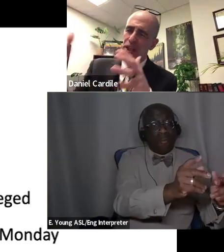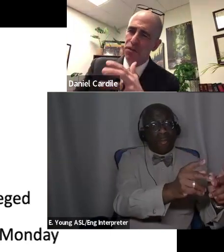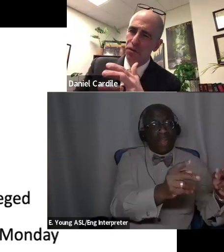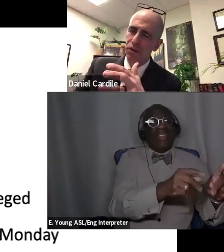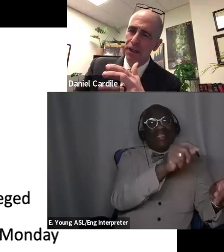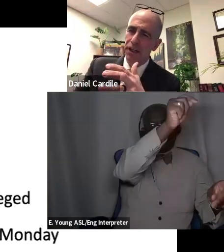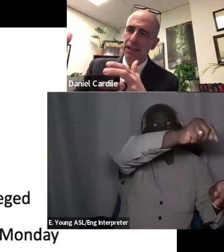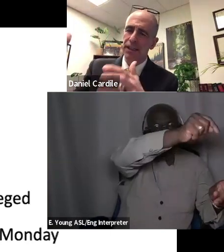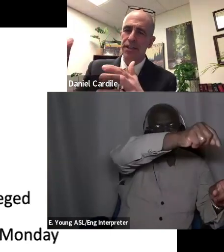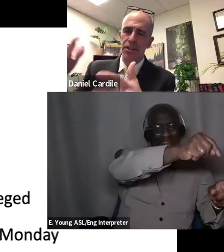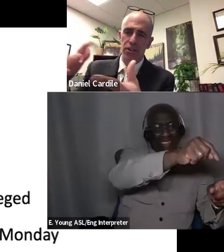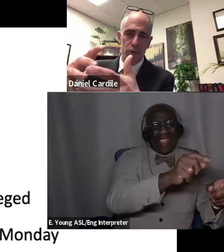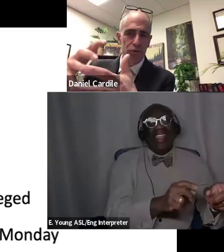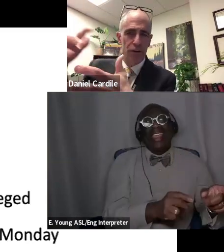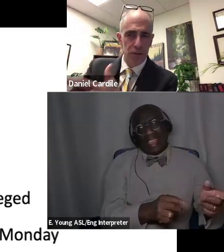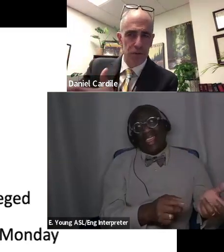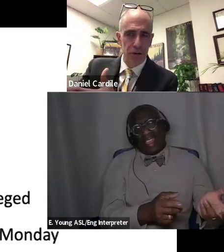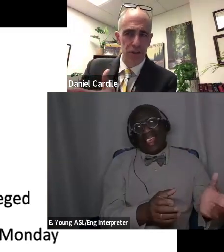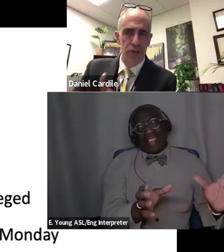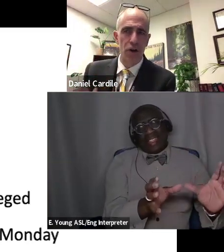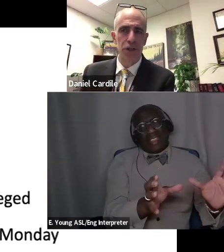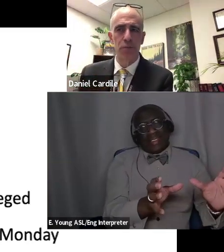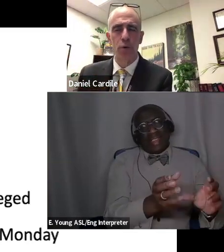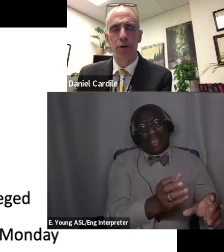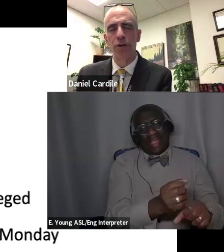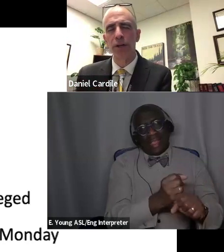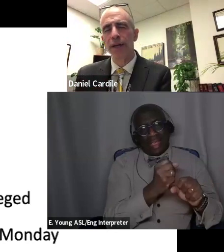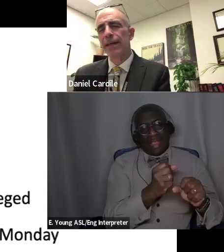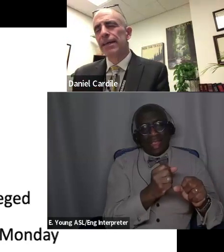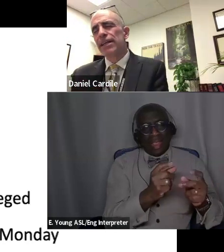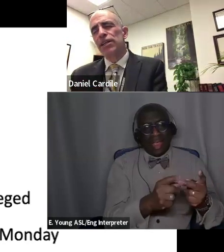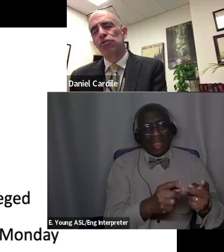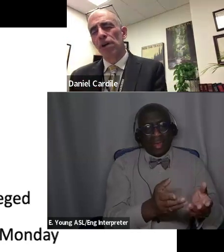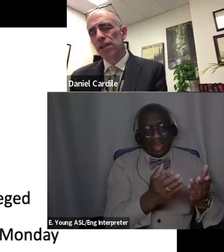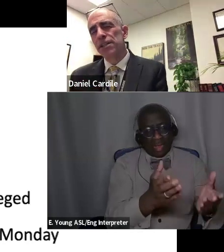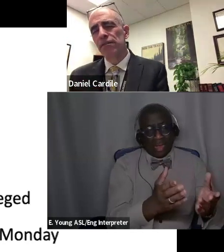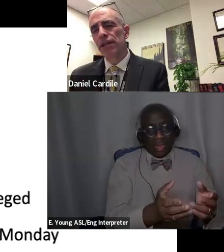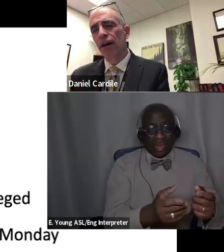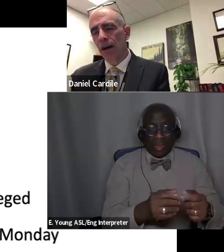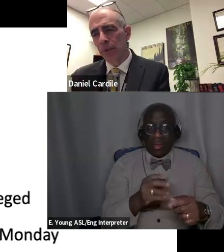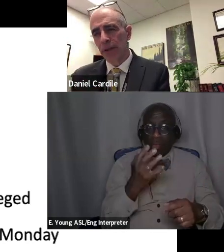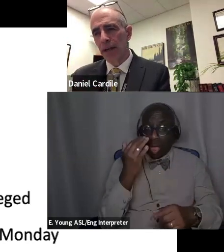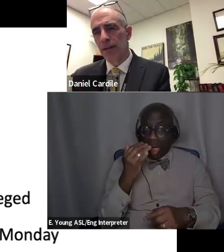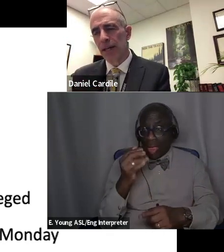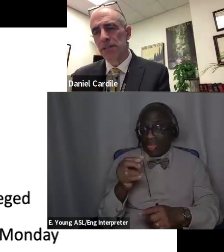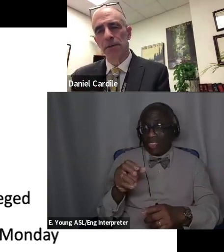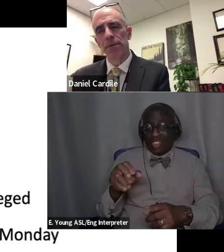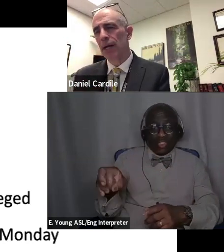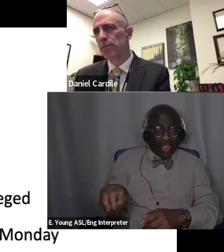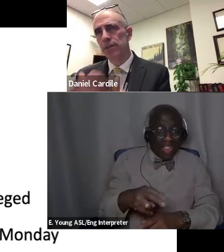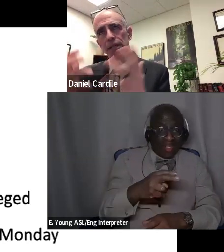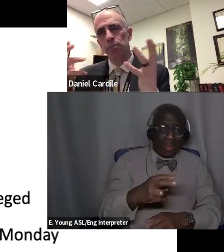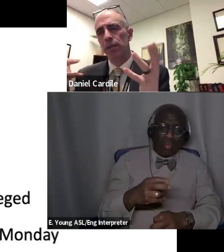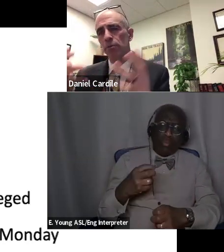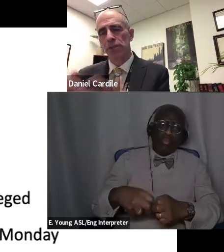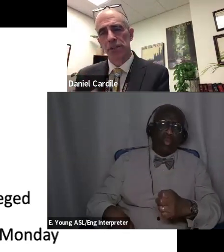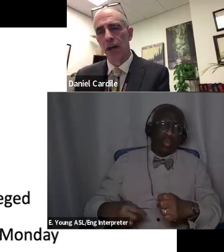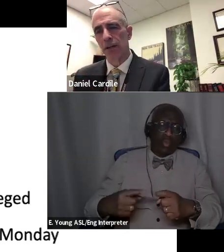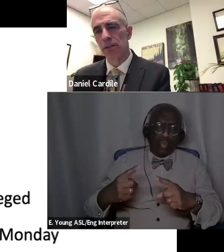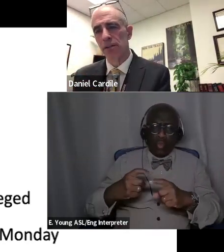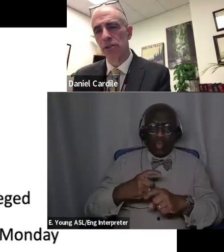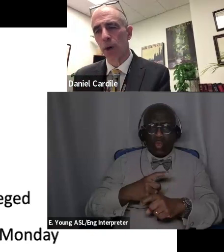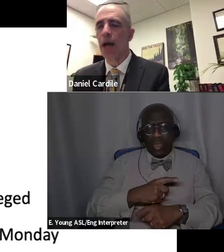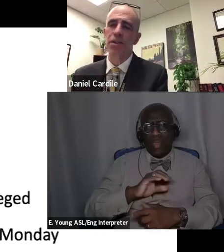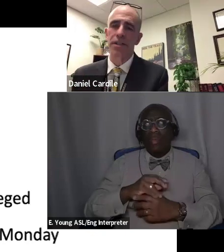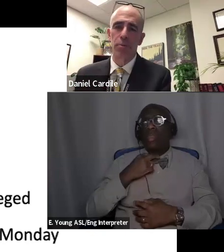because transferring cases or transferring a guardianship order is relatively complicated and sometimes gets people